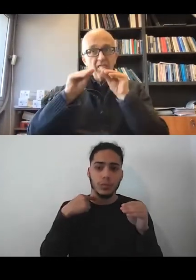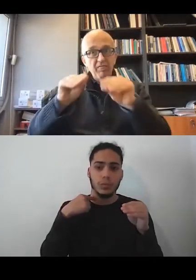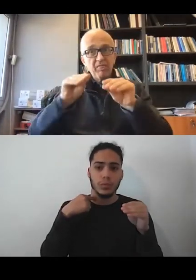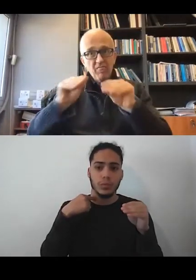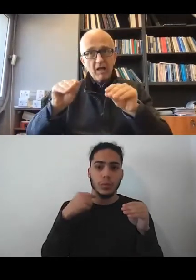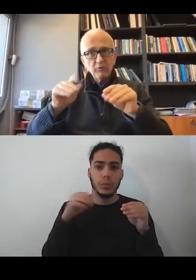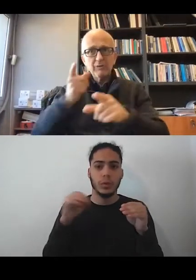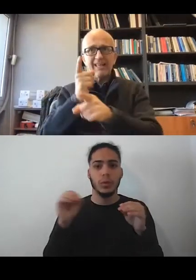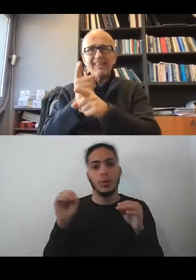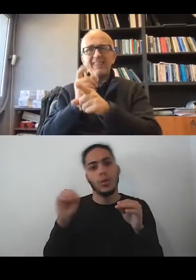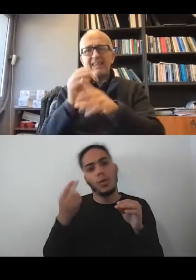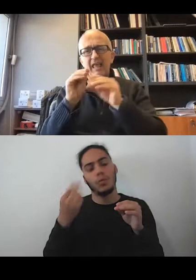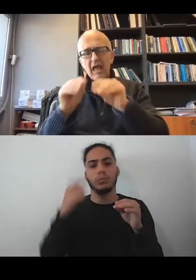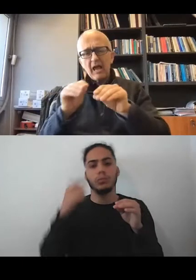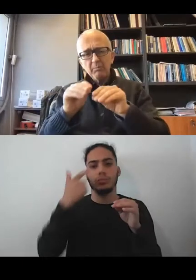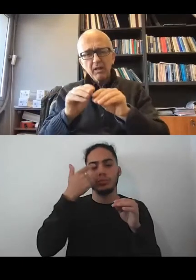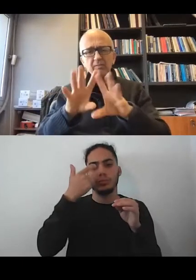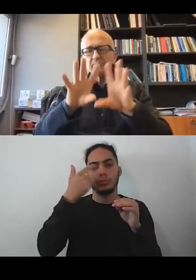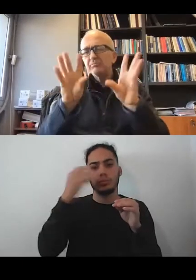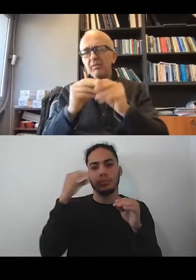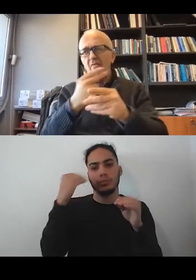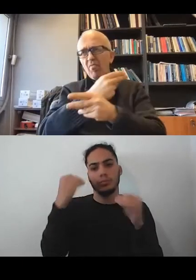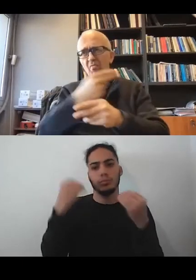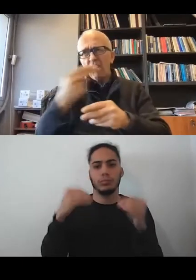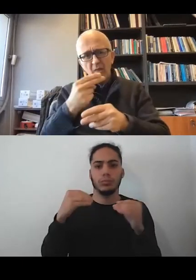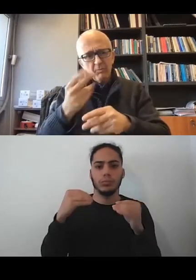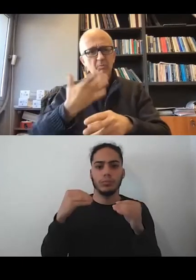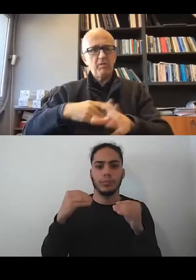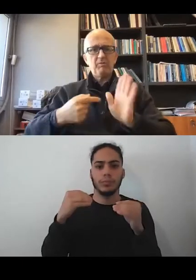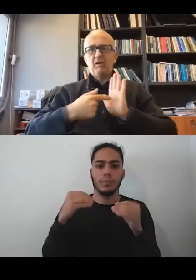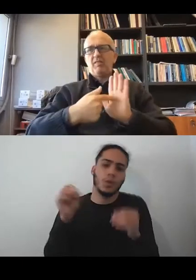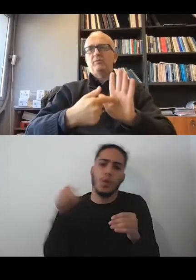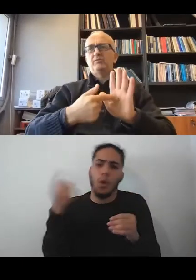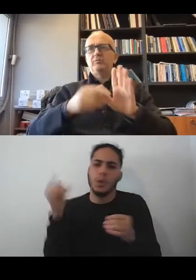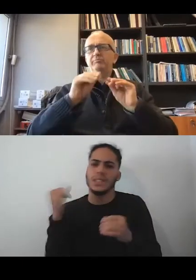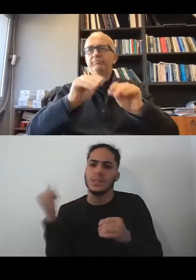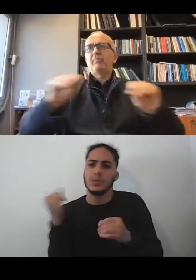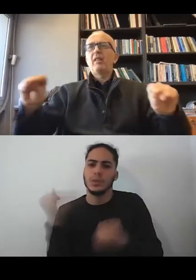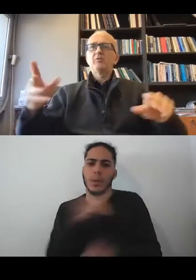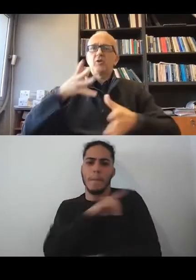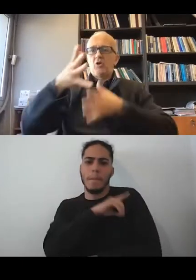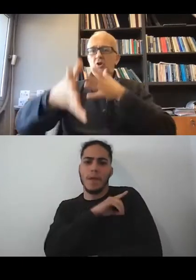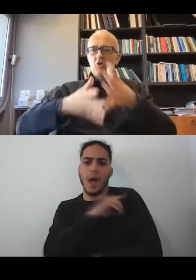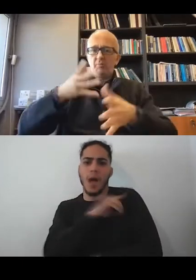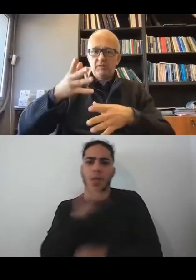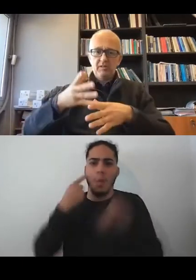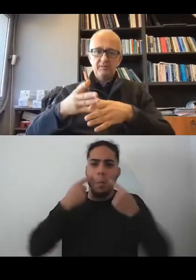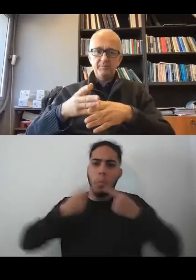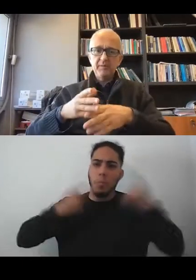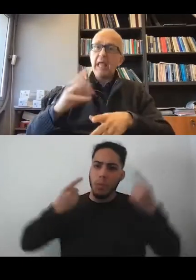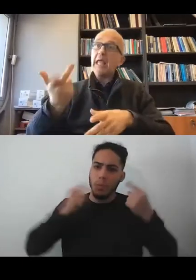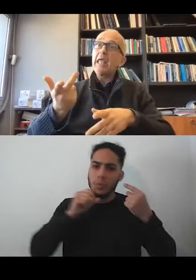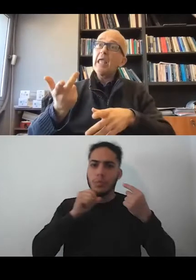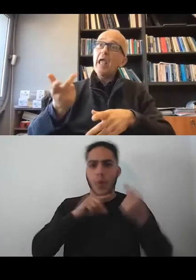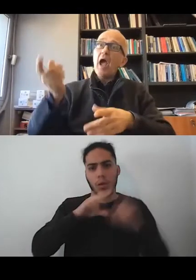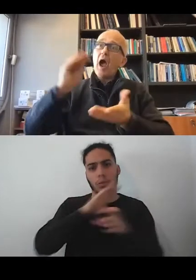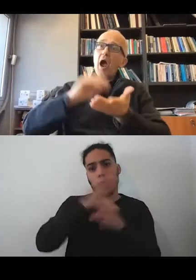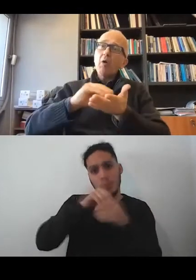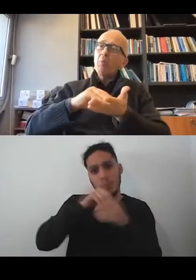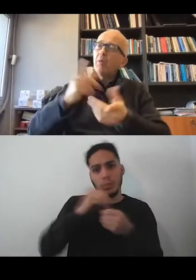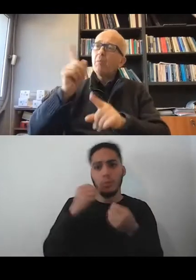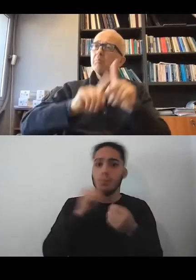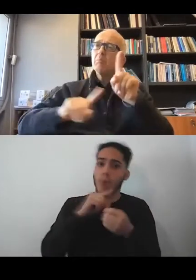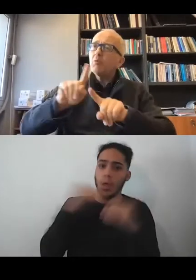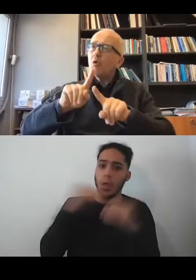the educators in other public or private organizations who are involved in teaching